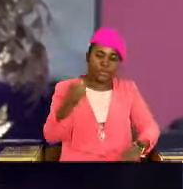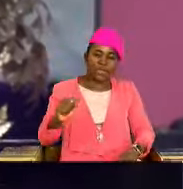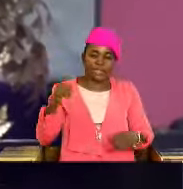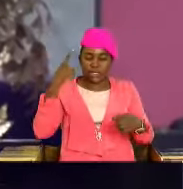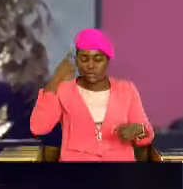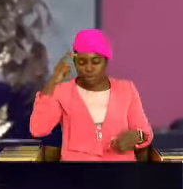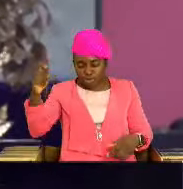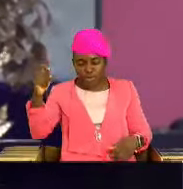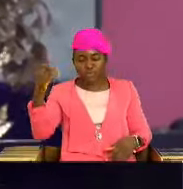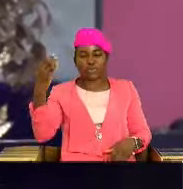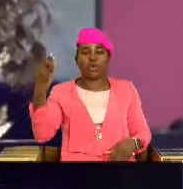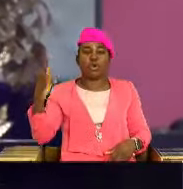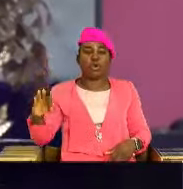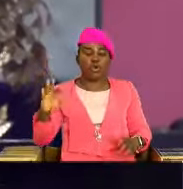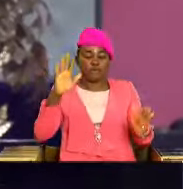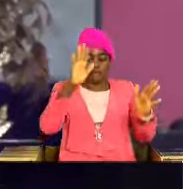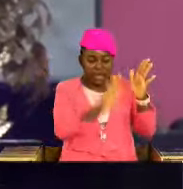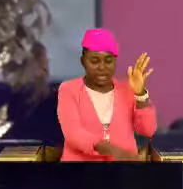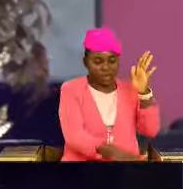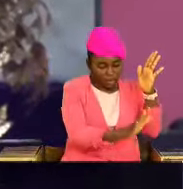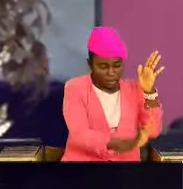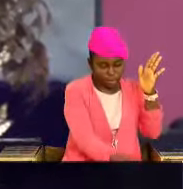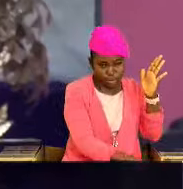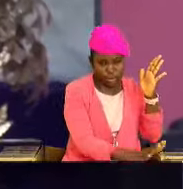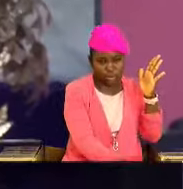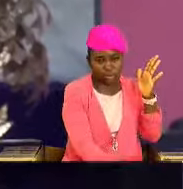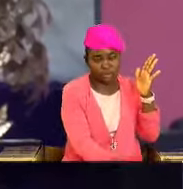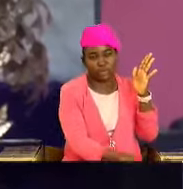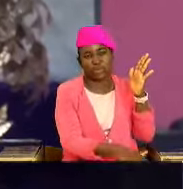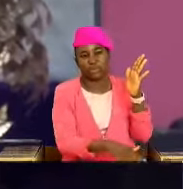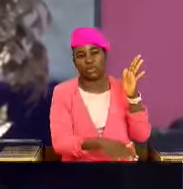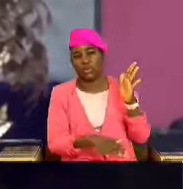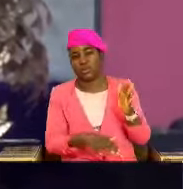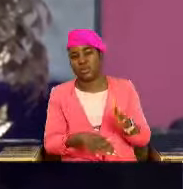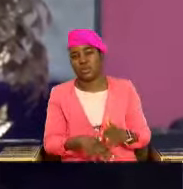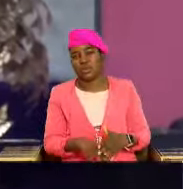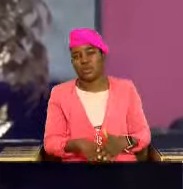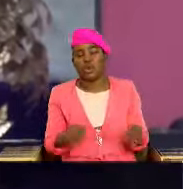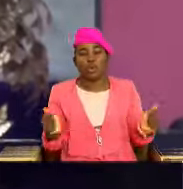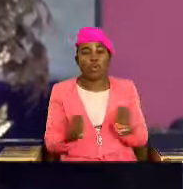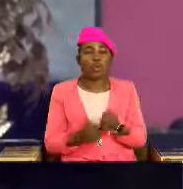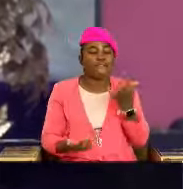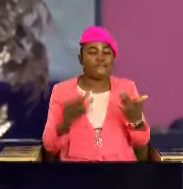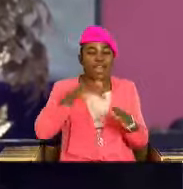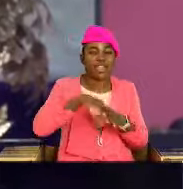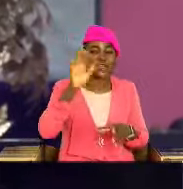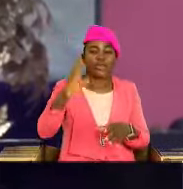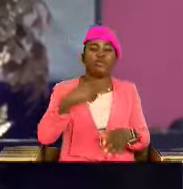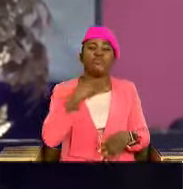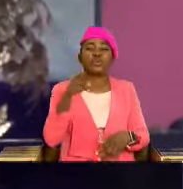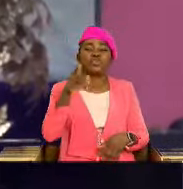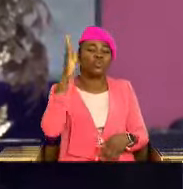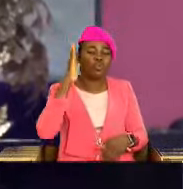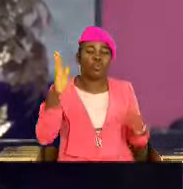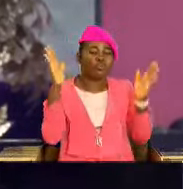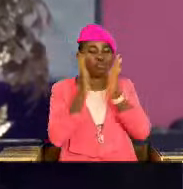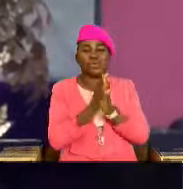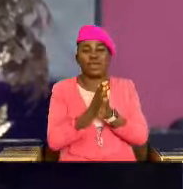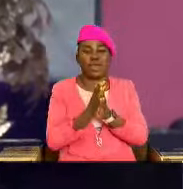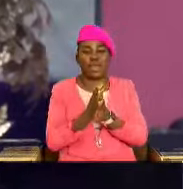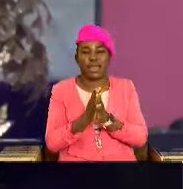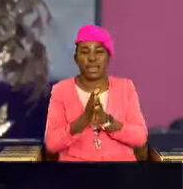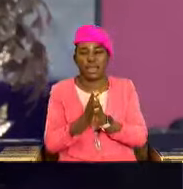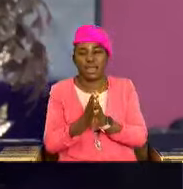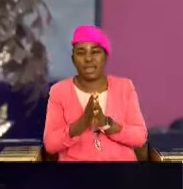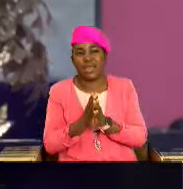with fire in your voice you will pray with aggression every